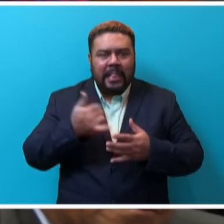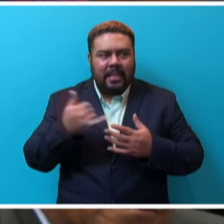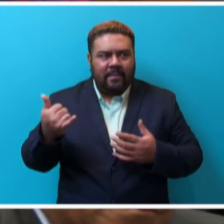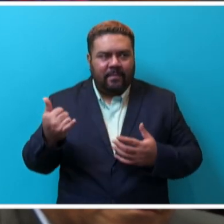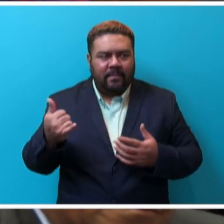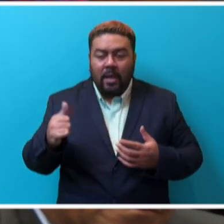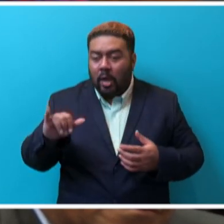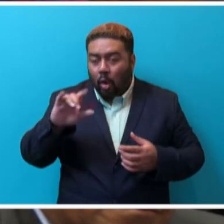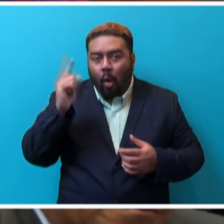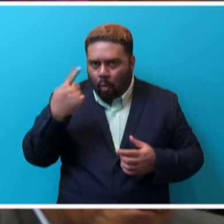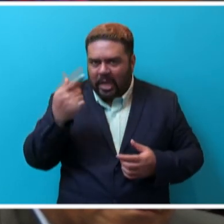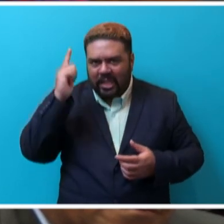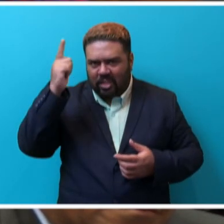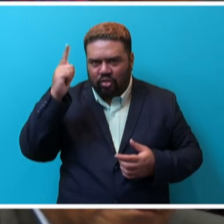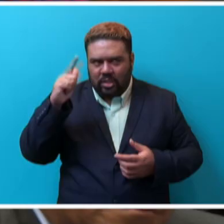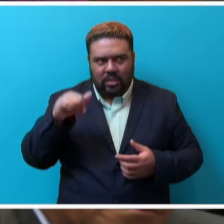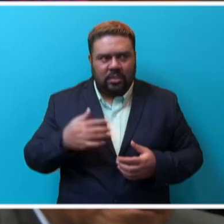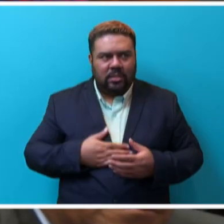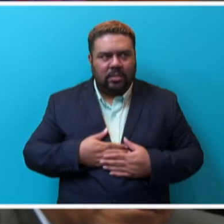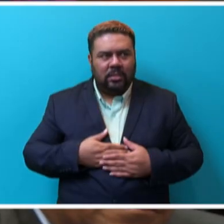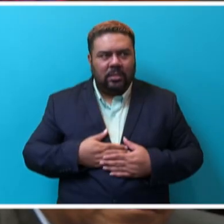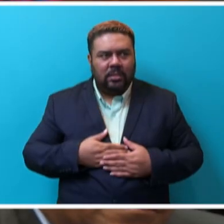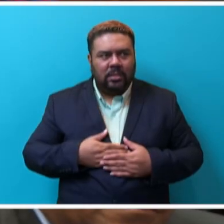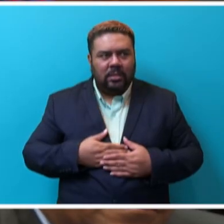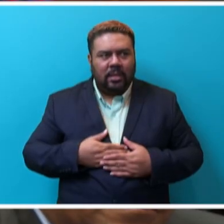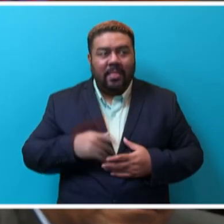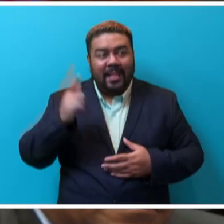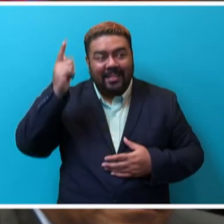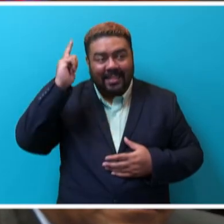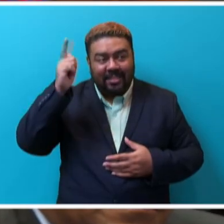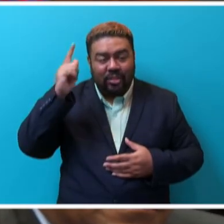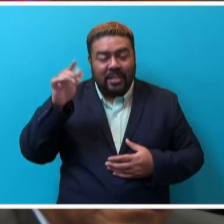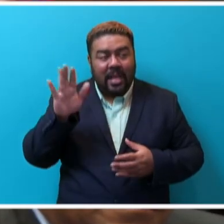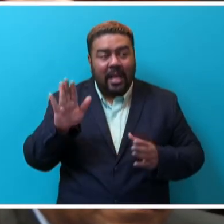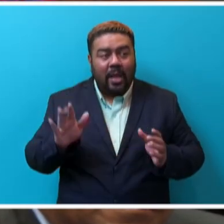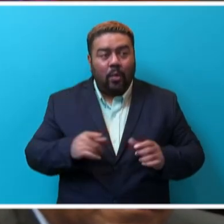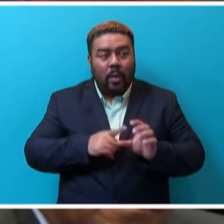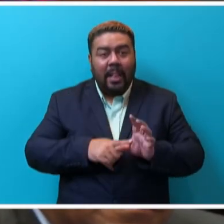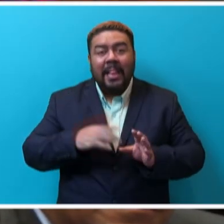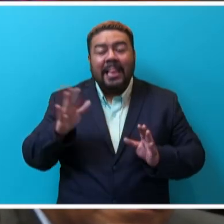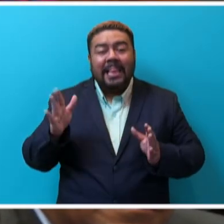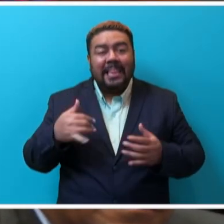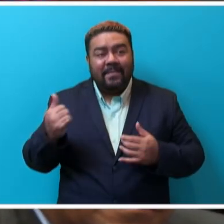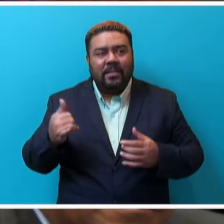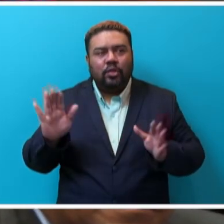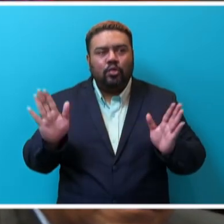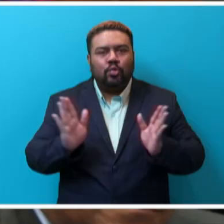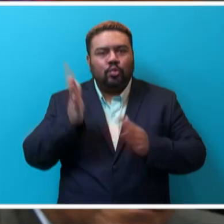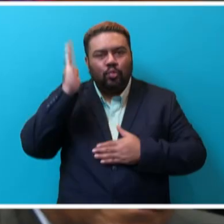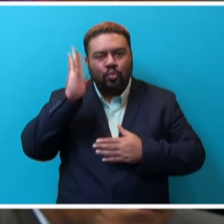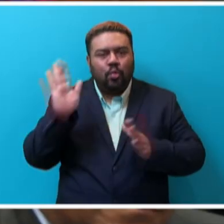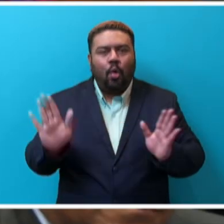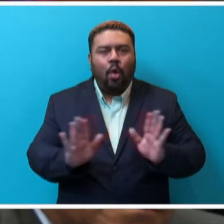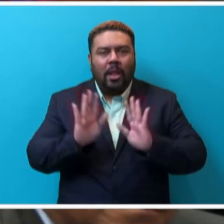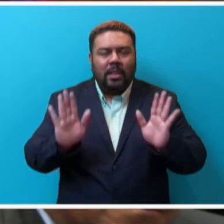civil service. The reason for that was that teachers' annual leave is during the school holidays, and they have no other leave